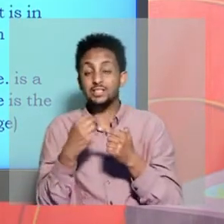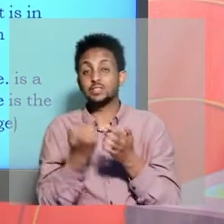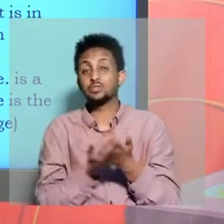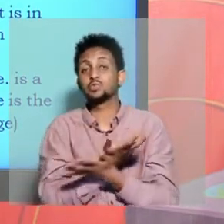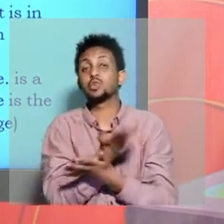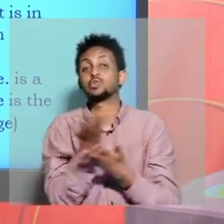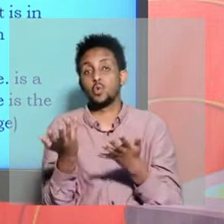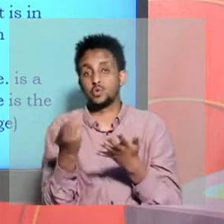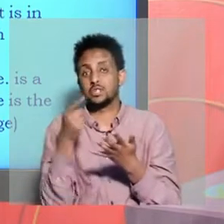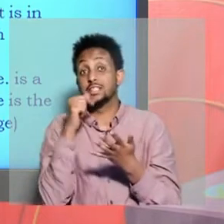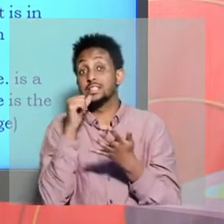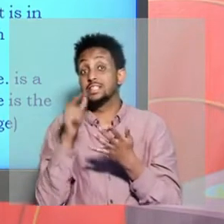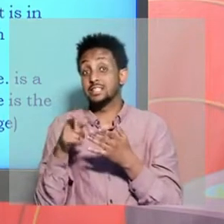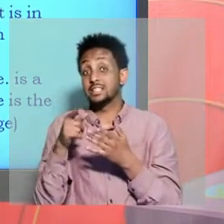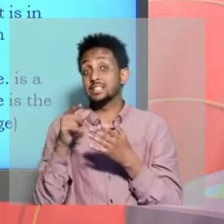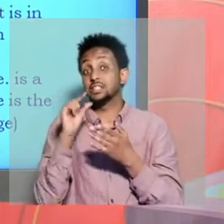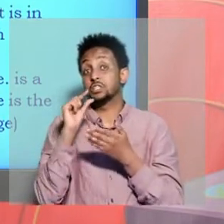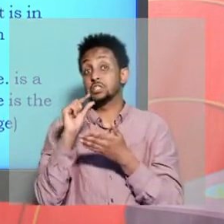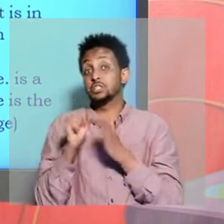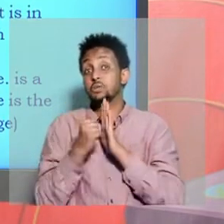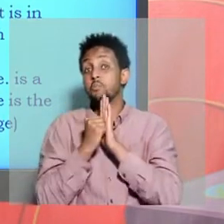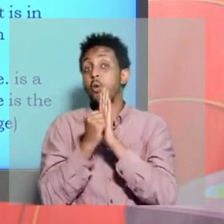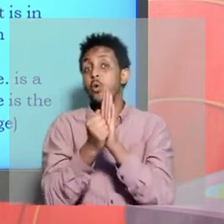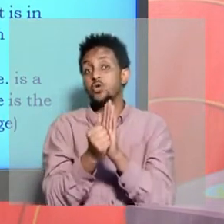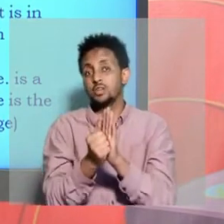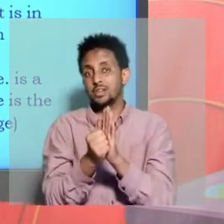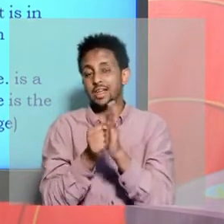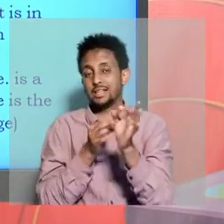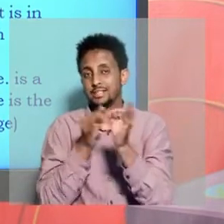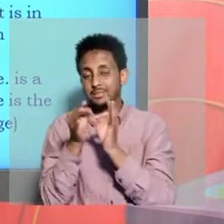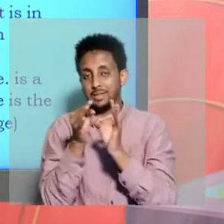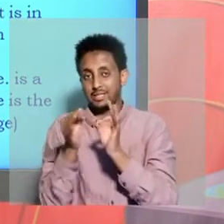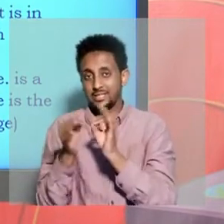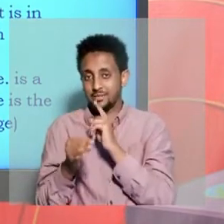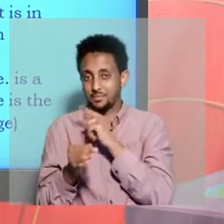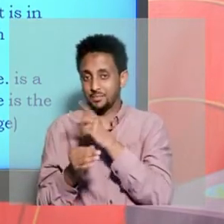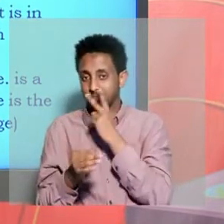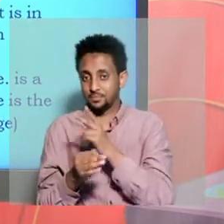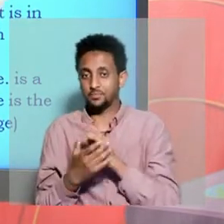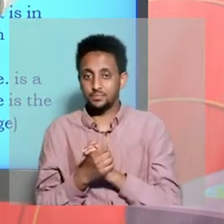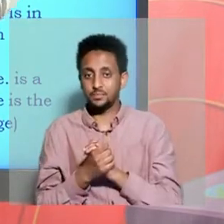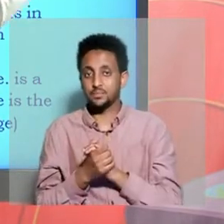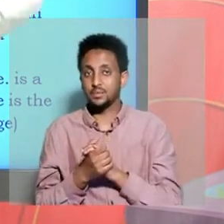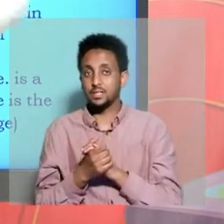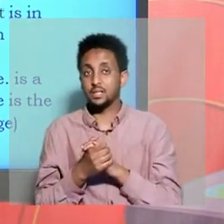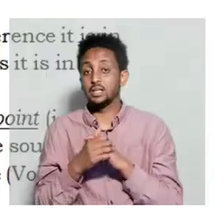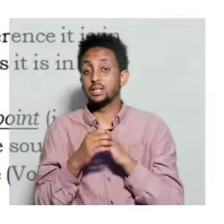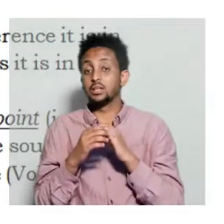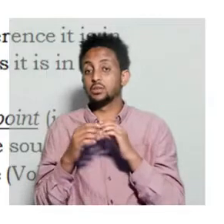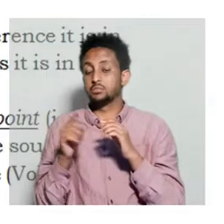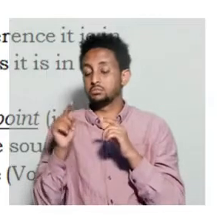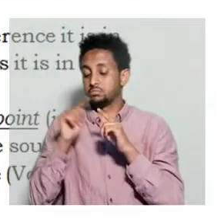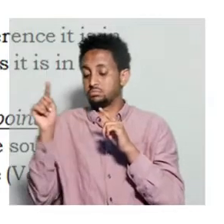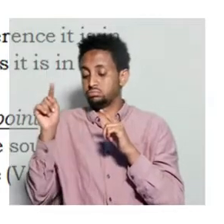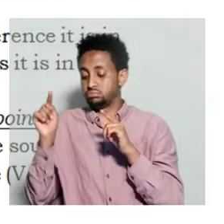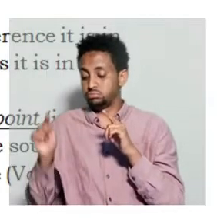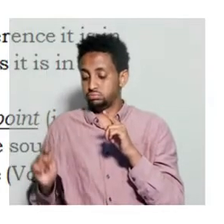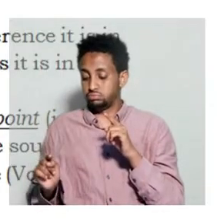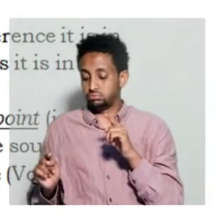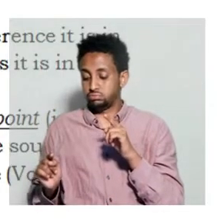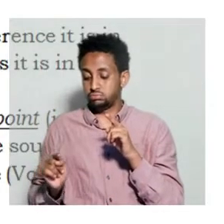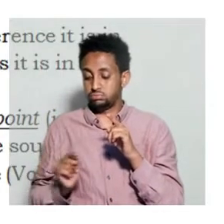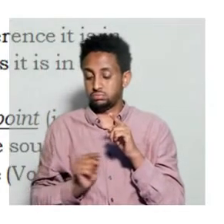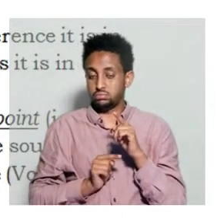source, like this one, symbolically it's possible to express it like this. The capacitor connected with the